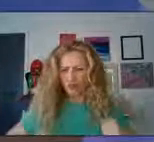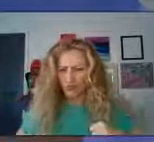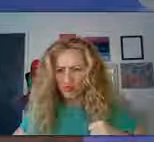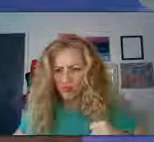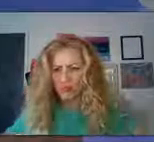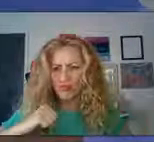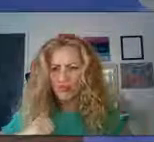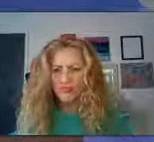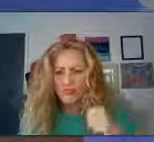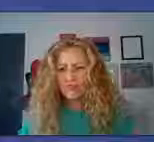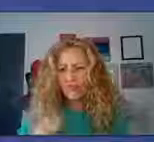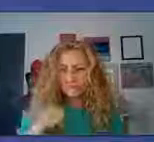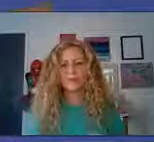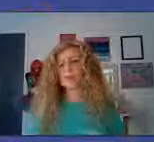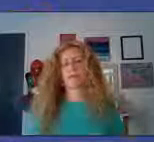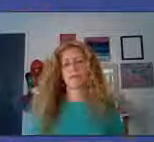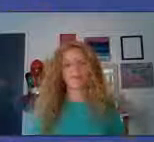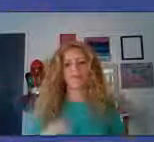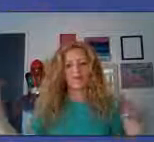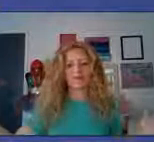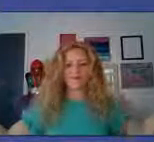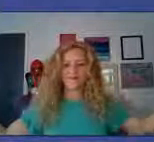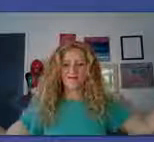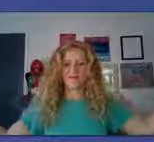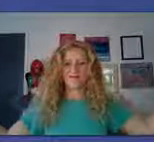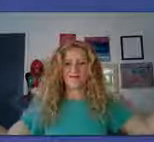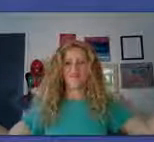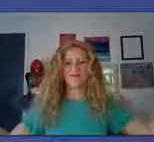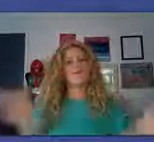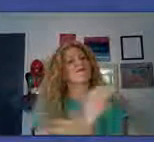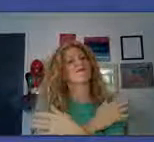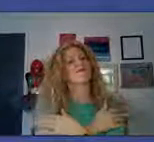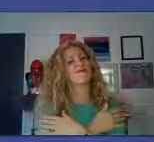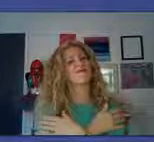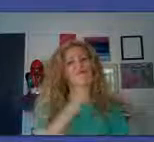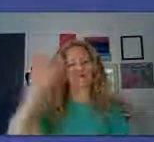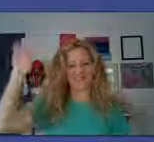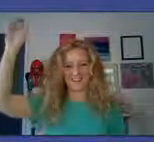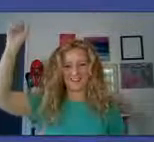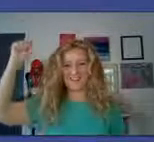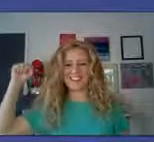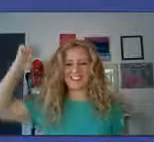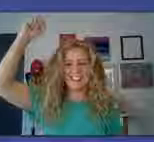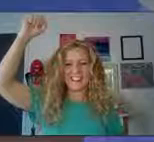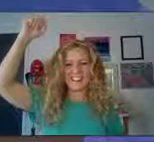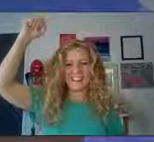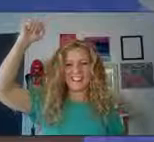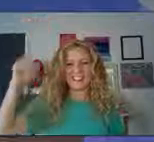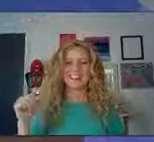love me when I'm mad. I tell my friends and family, you have made me